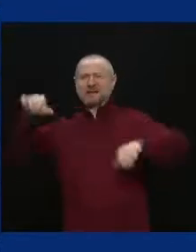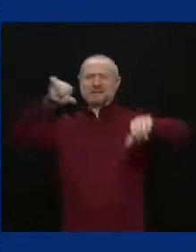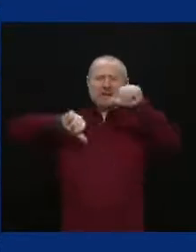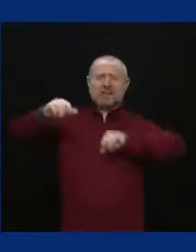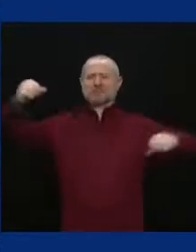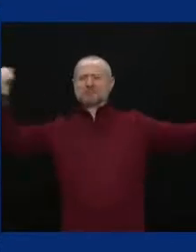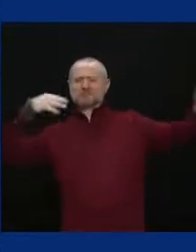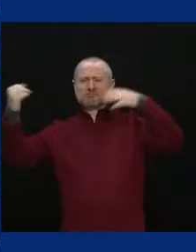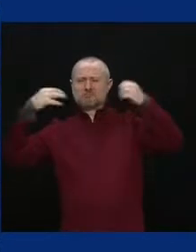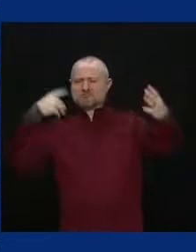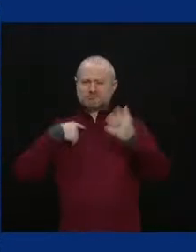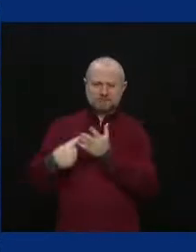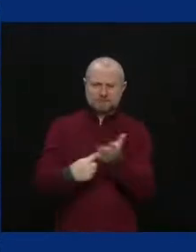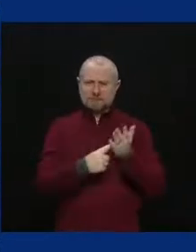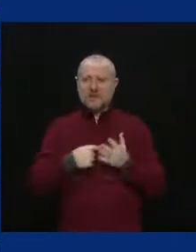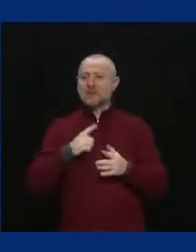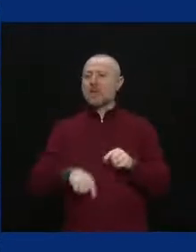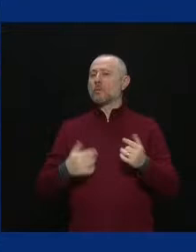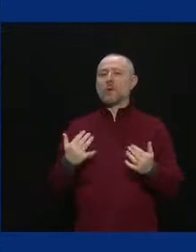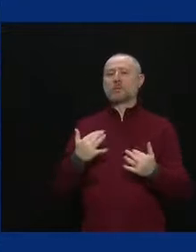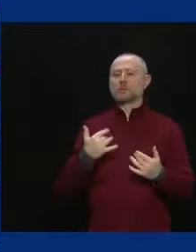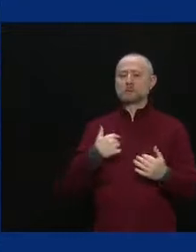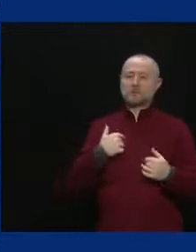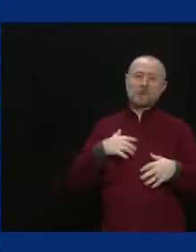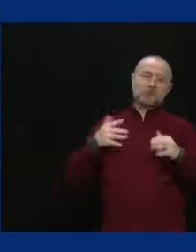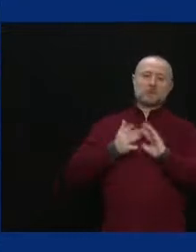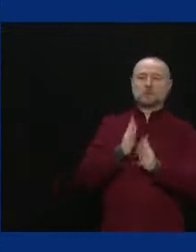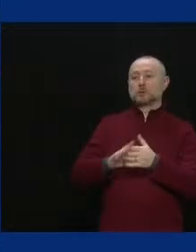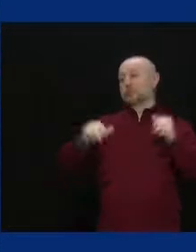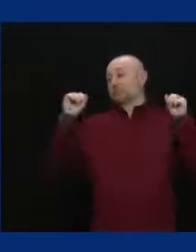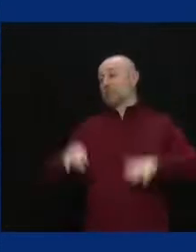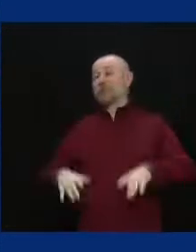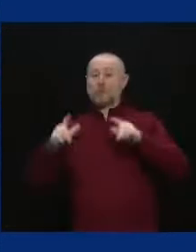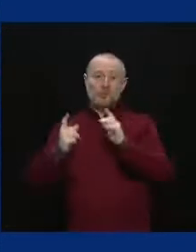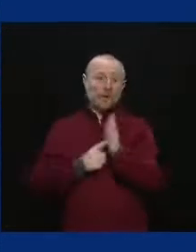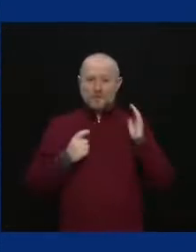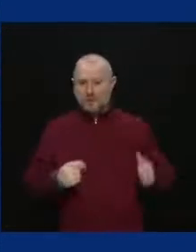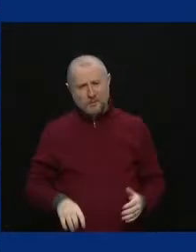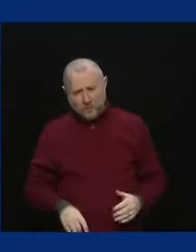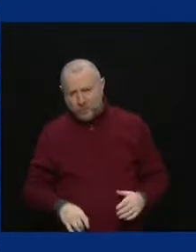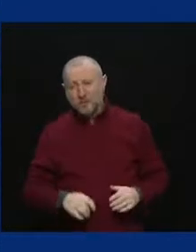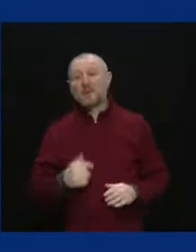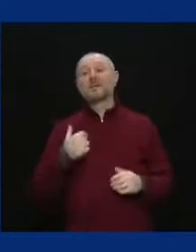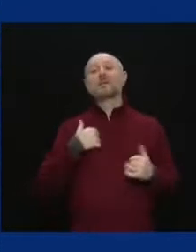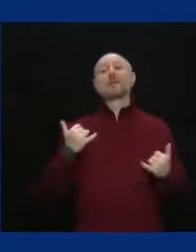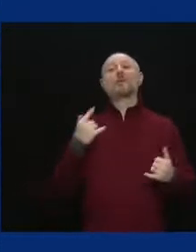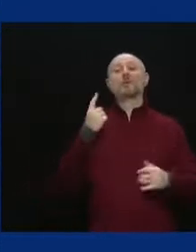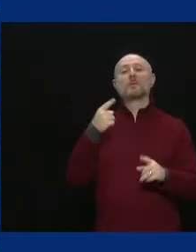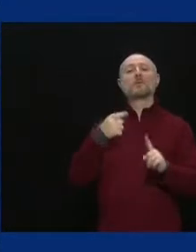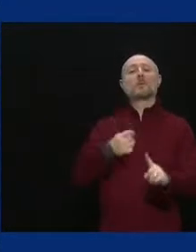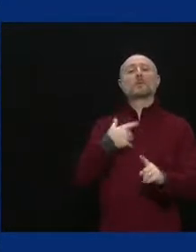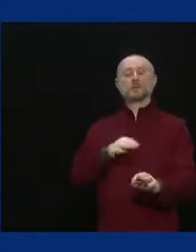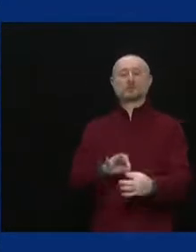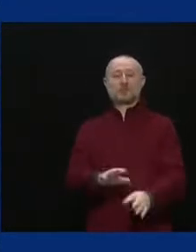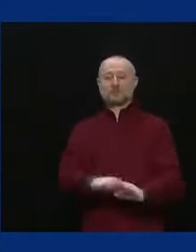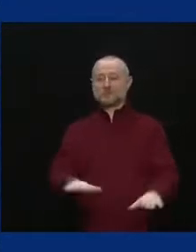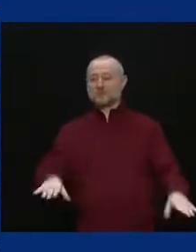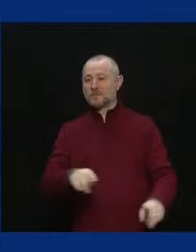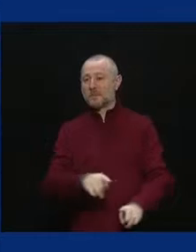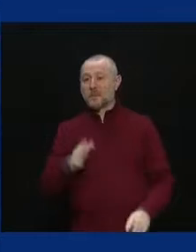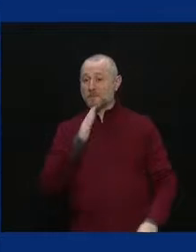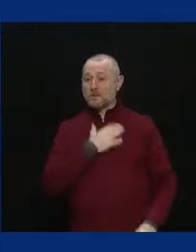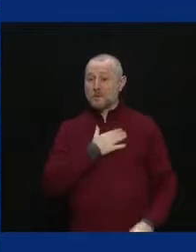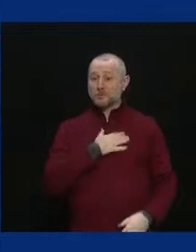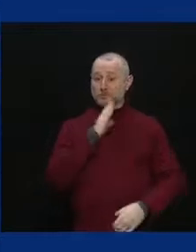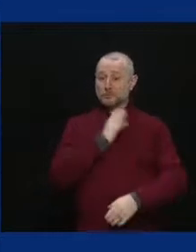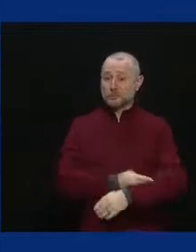them. I truly am. I know people are tired, but I'll say one thing about the kids. My daughter had a meltdown over having to